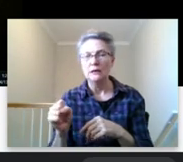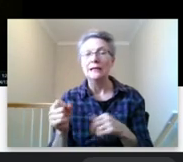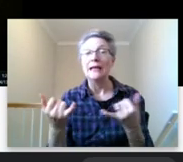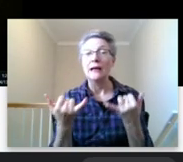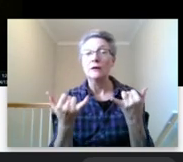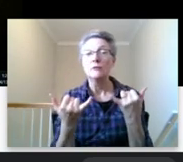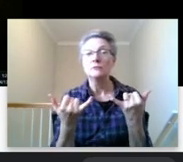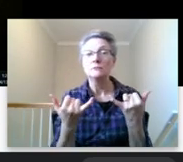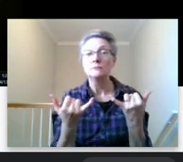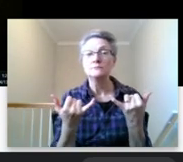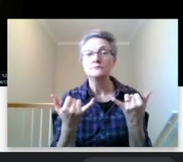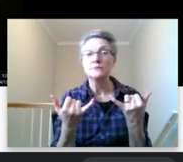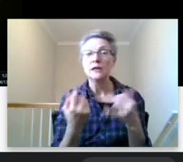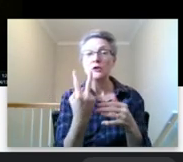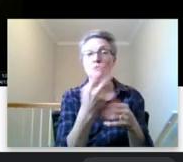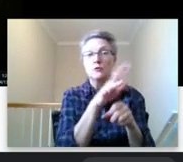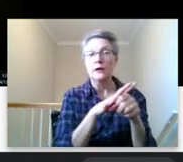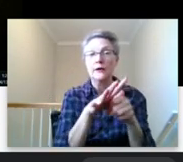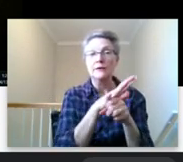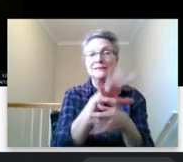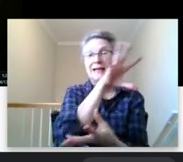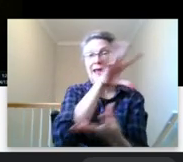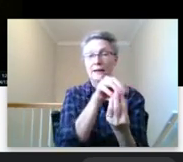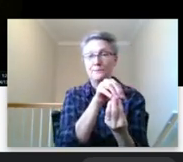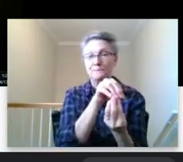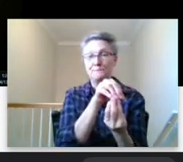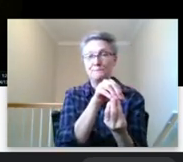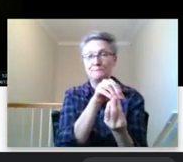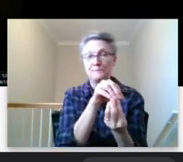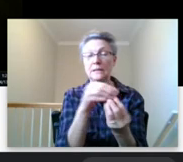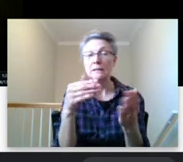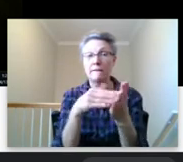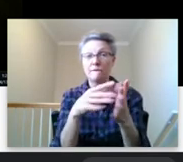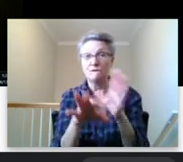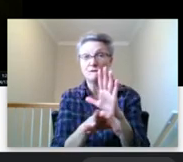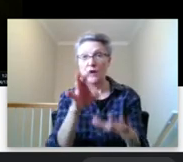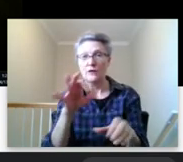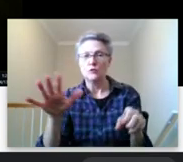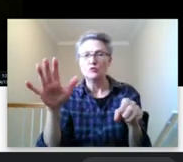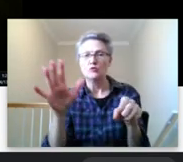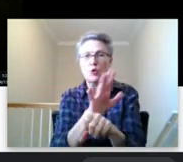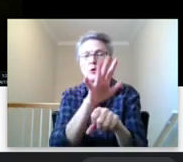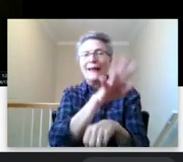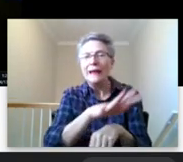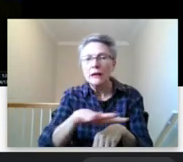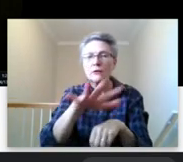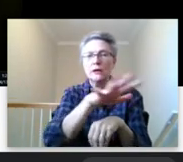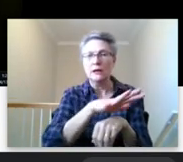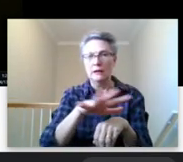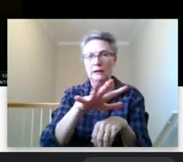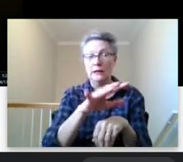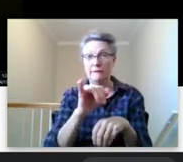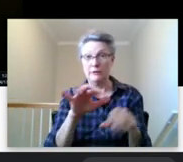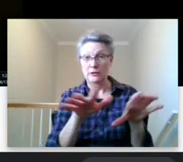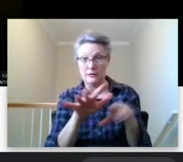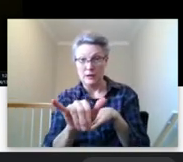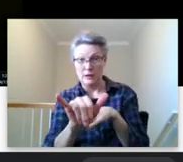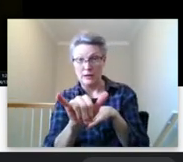can take these 2 areas and I can add them together because again, I'm trying to find that total combined area. If I do that, I